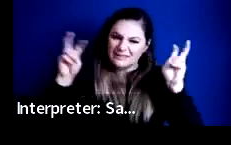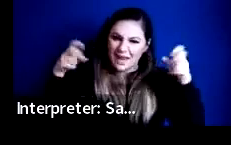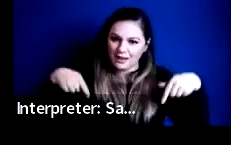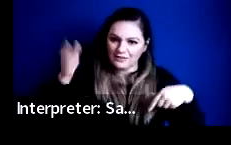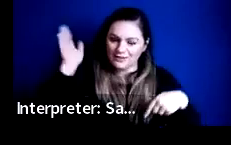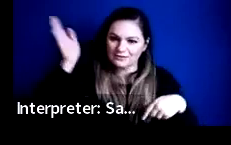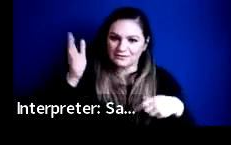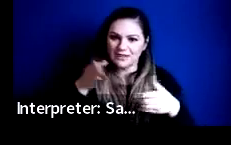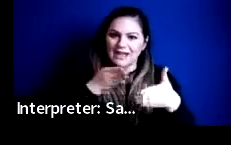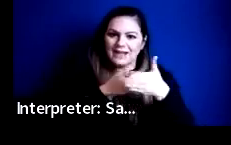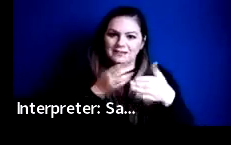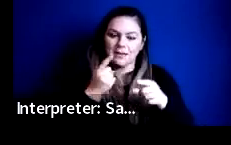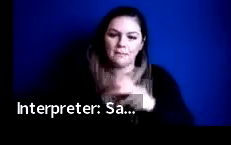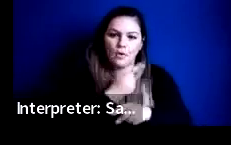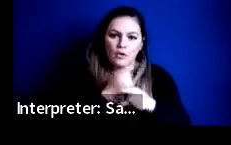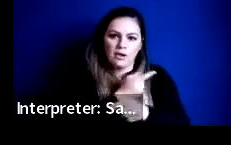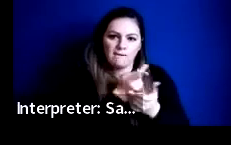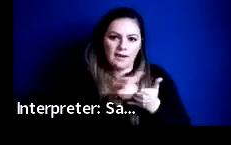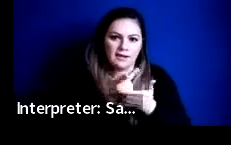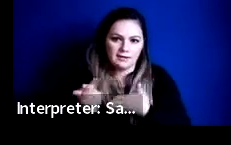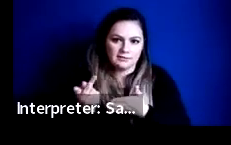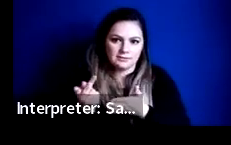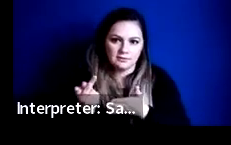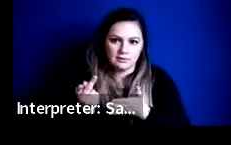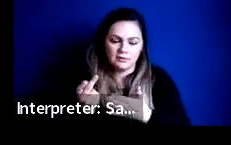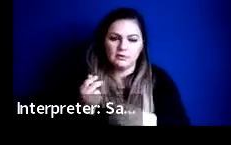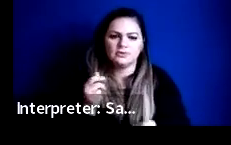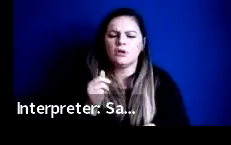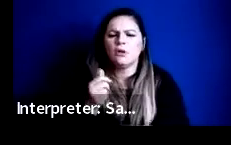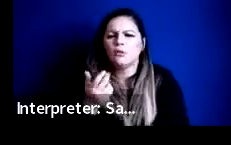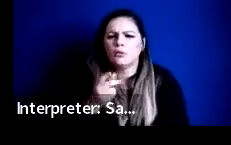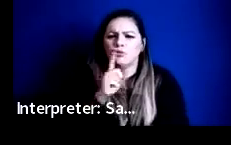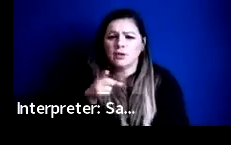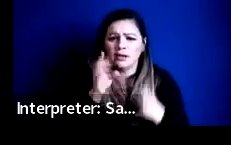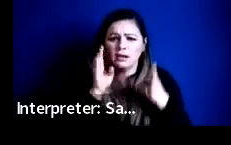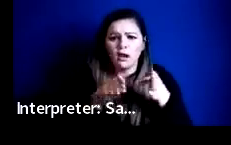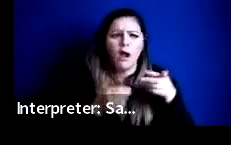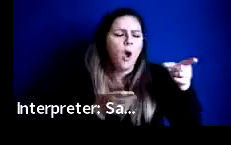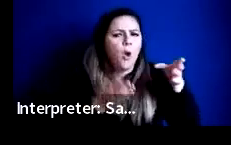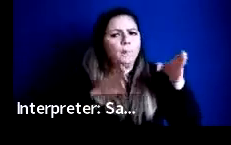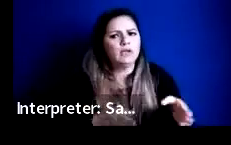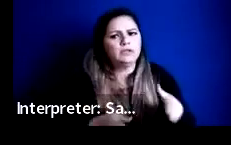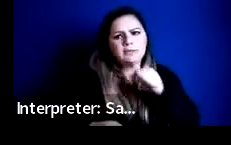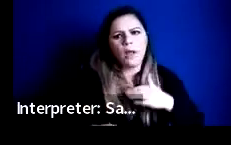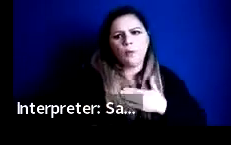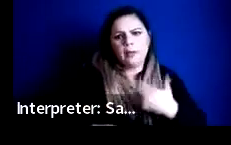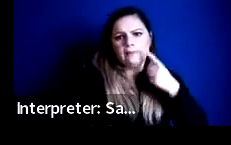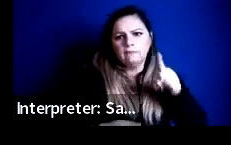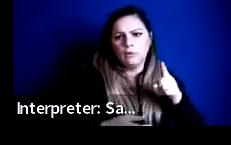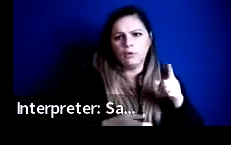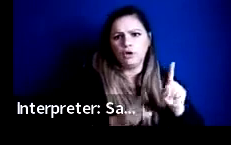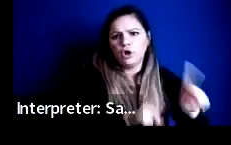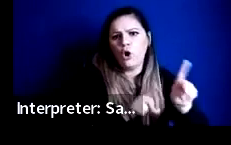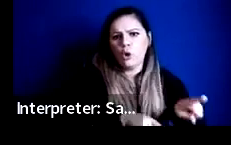just about, a person not having the will to get the treatment. When we think